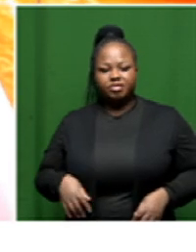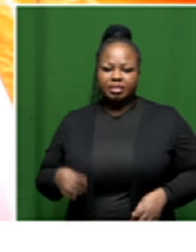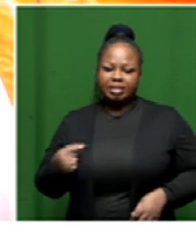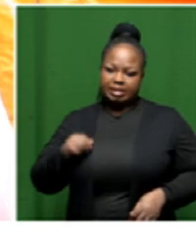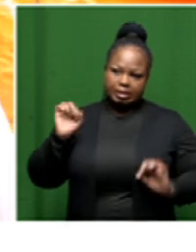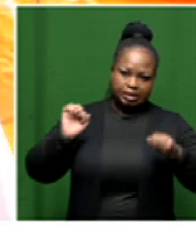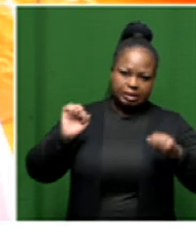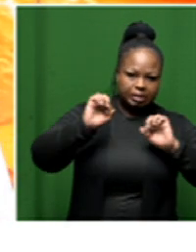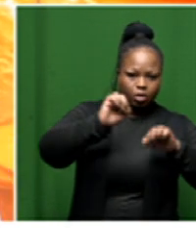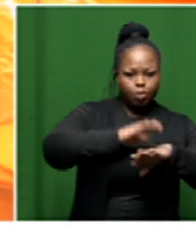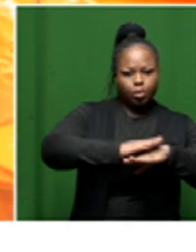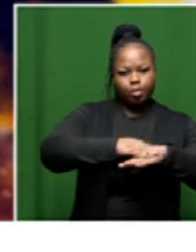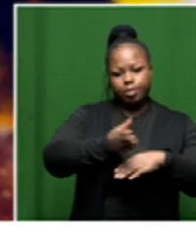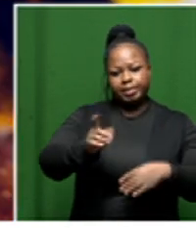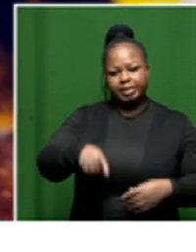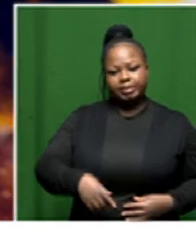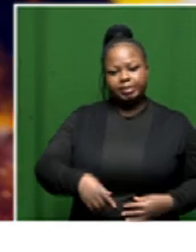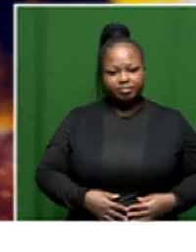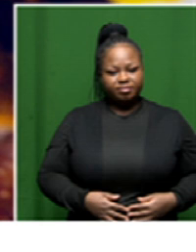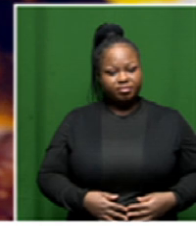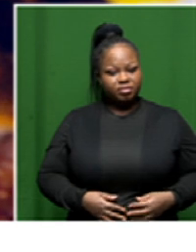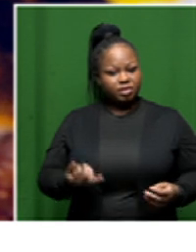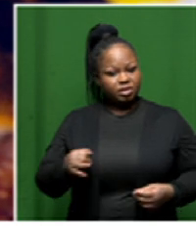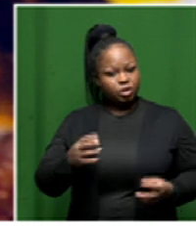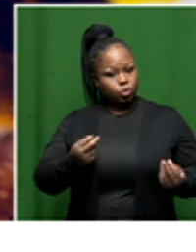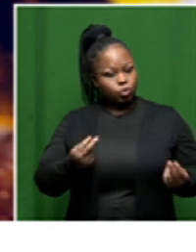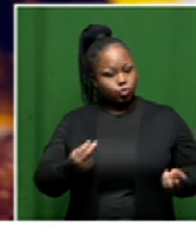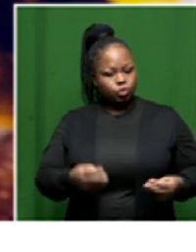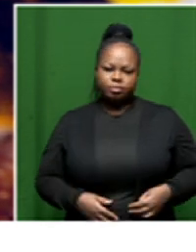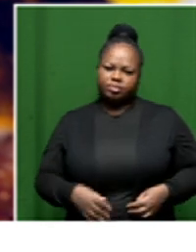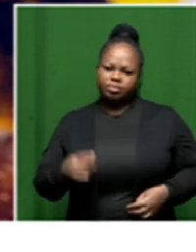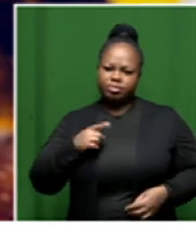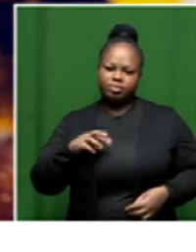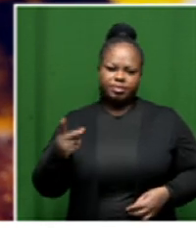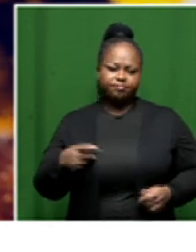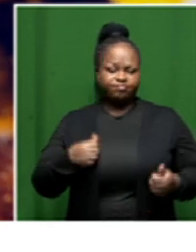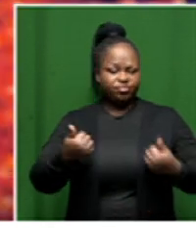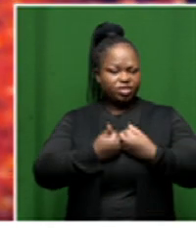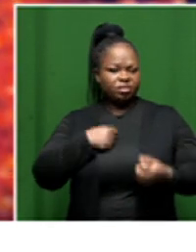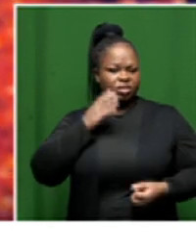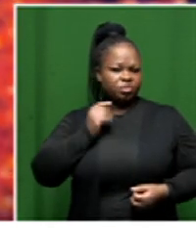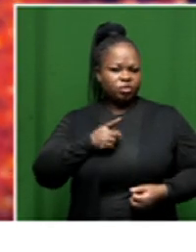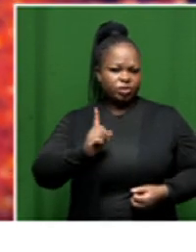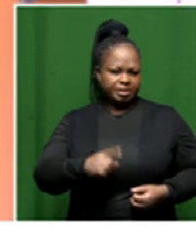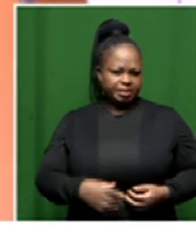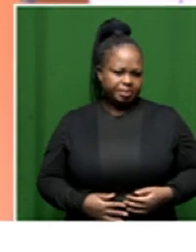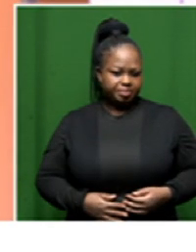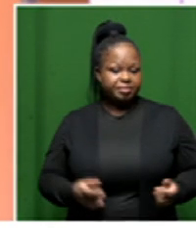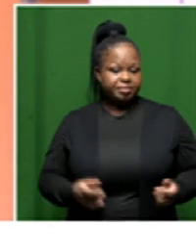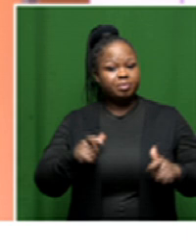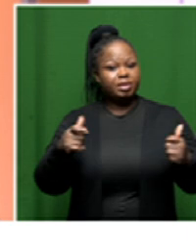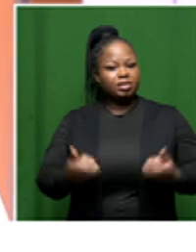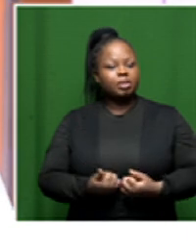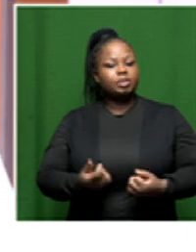knock on some more doors. And being relatively new in this industry, so what are some of the big challenges that you've encountered along the way? The biggest challenge